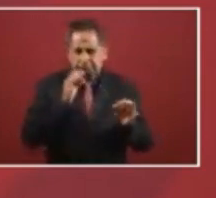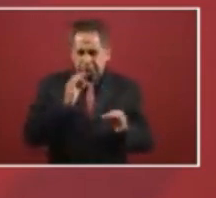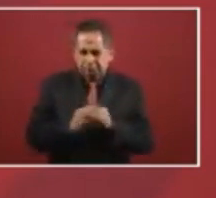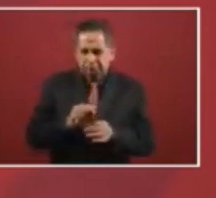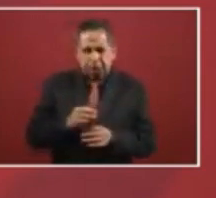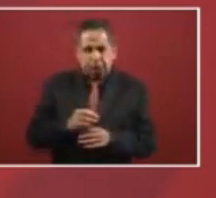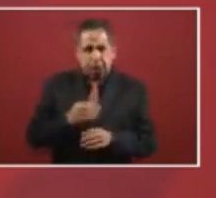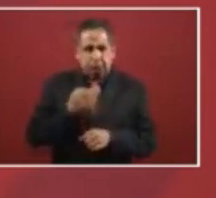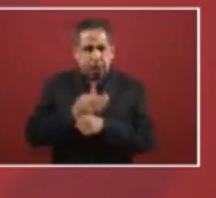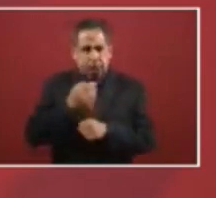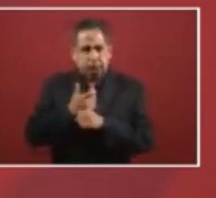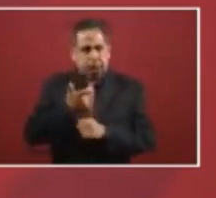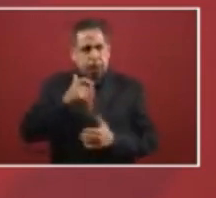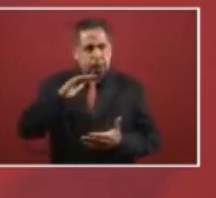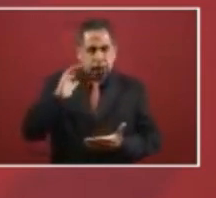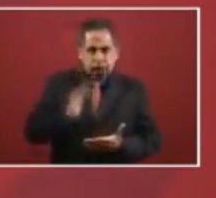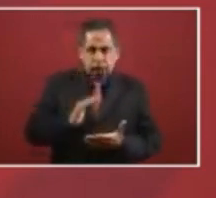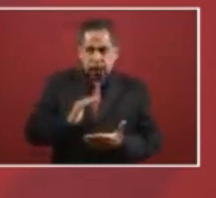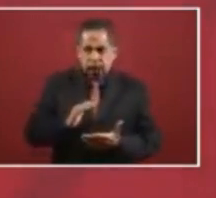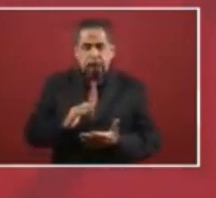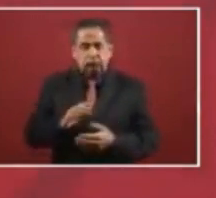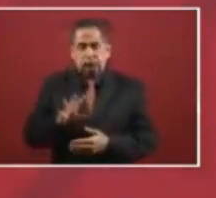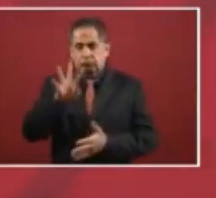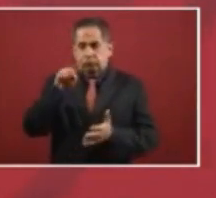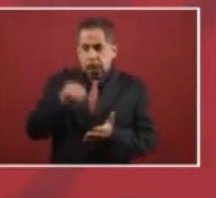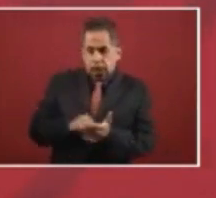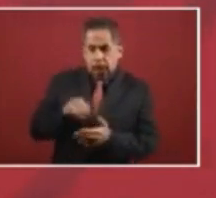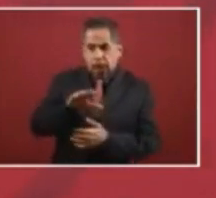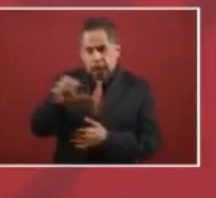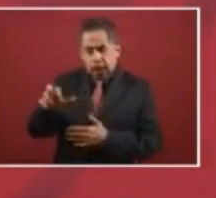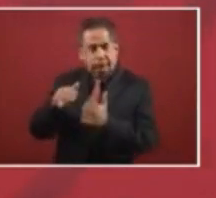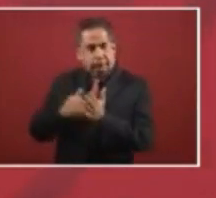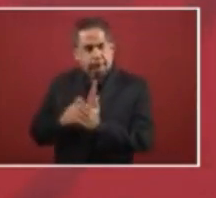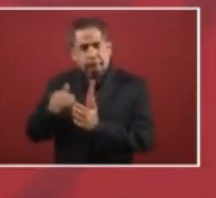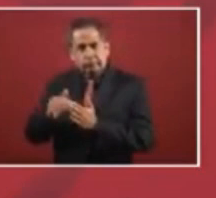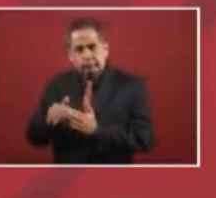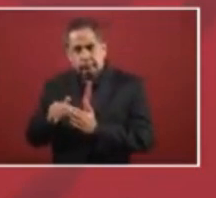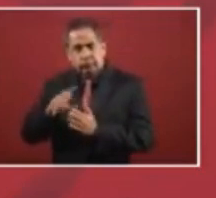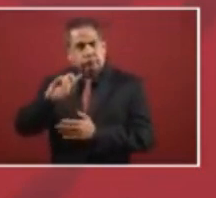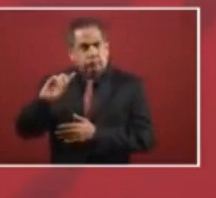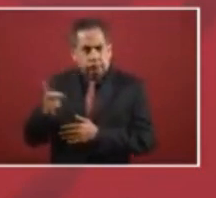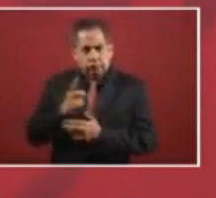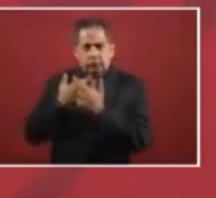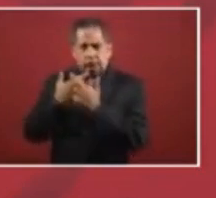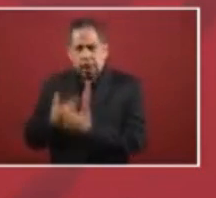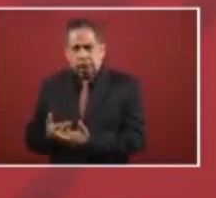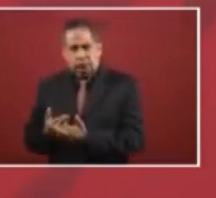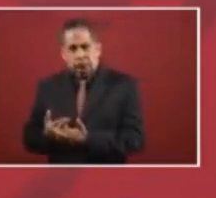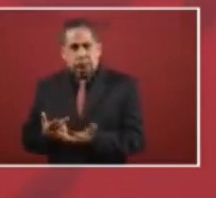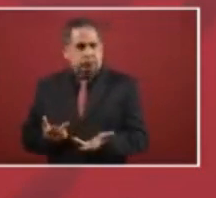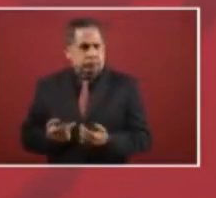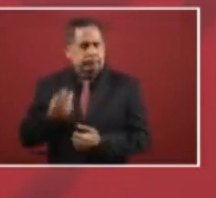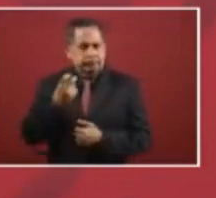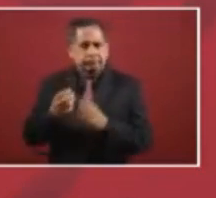$12,000. So the arrangement that was made with this tariff,